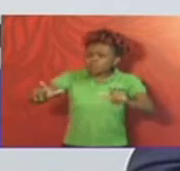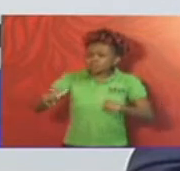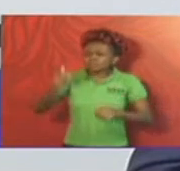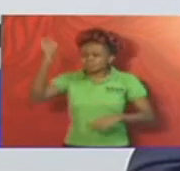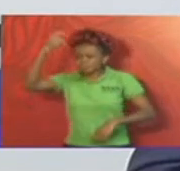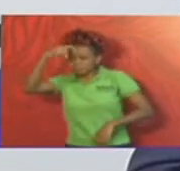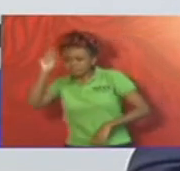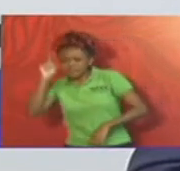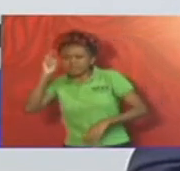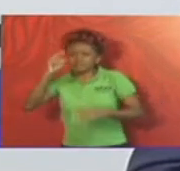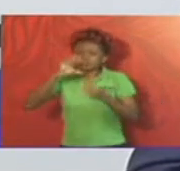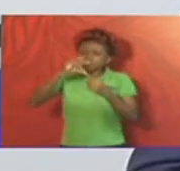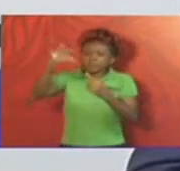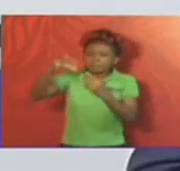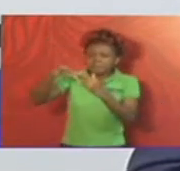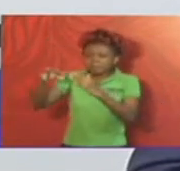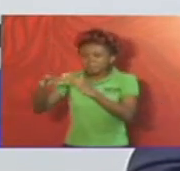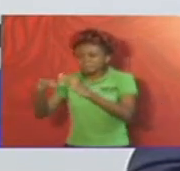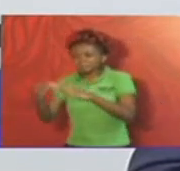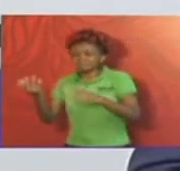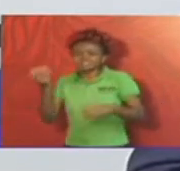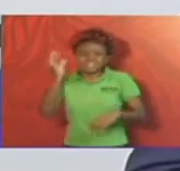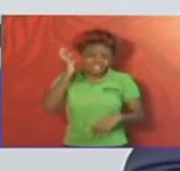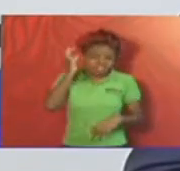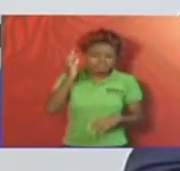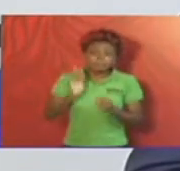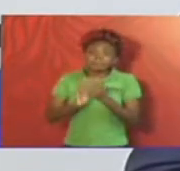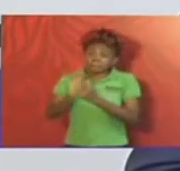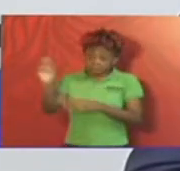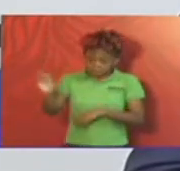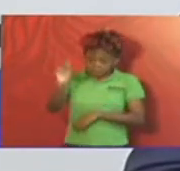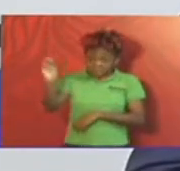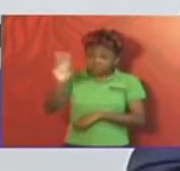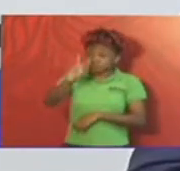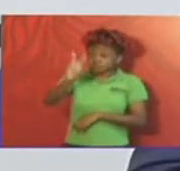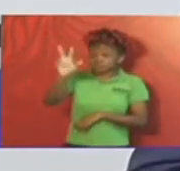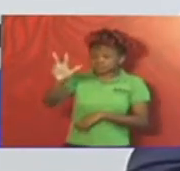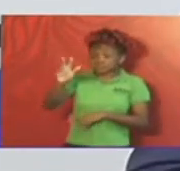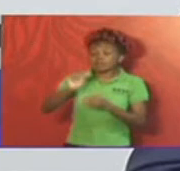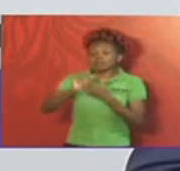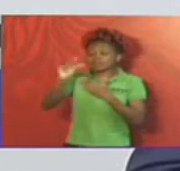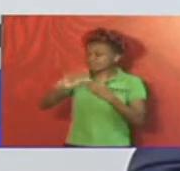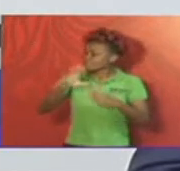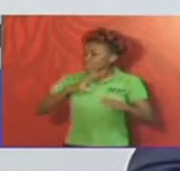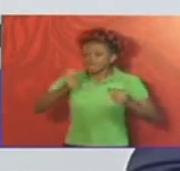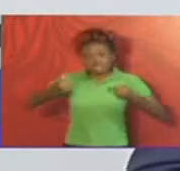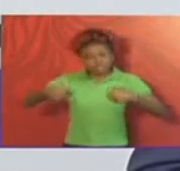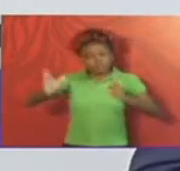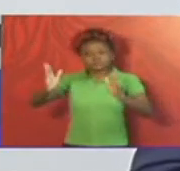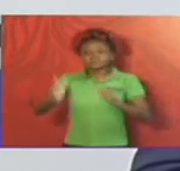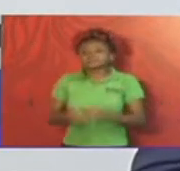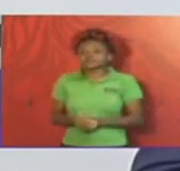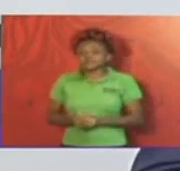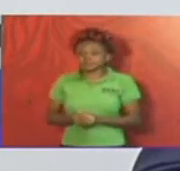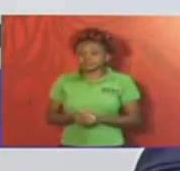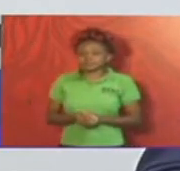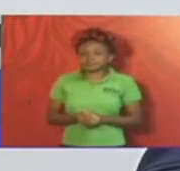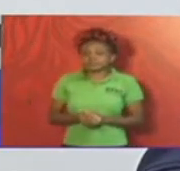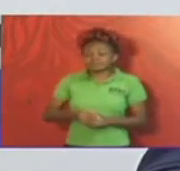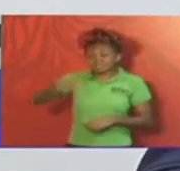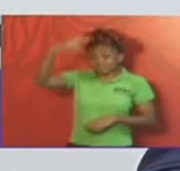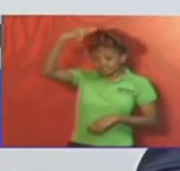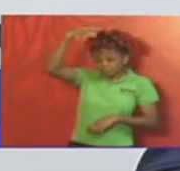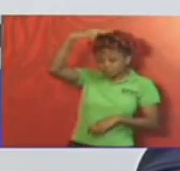restarting on Monday, 23rd of August. I can confirm that the Honorable Prime Minister